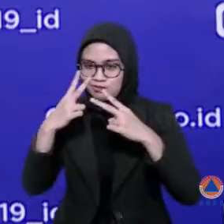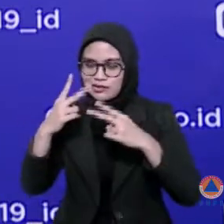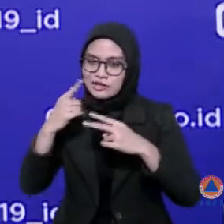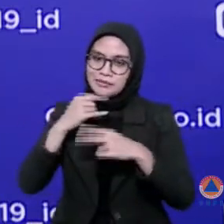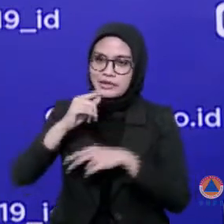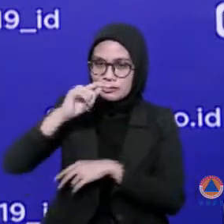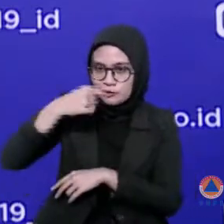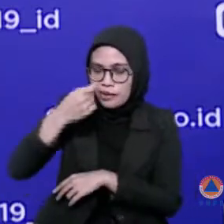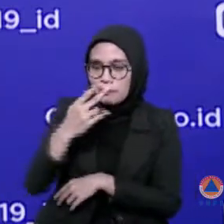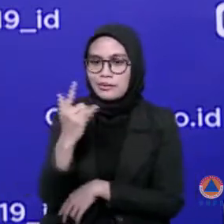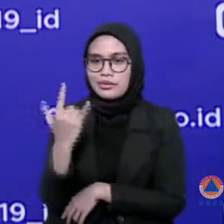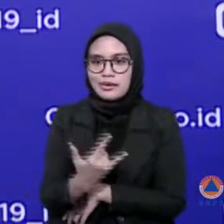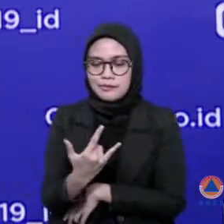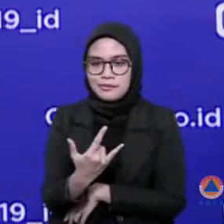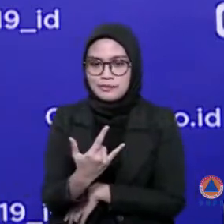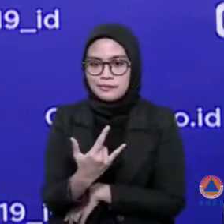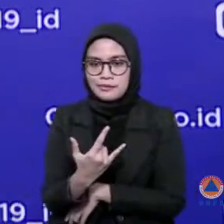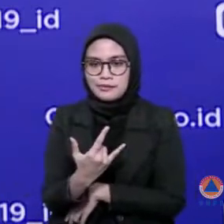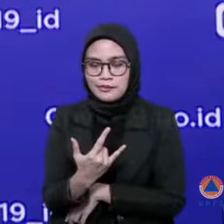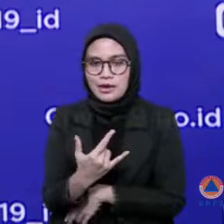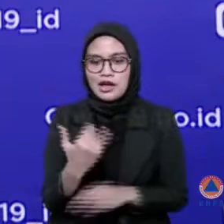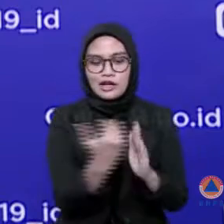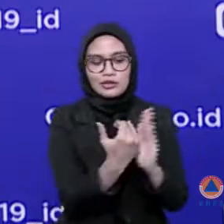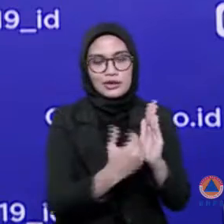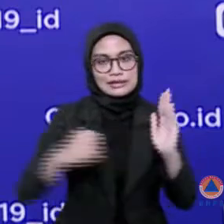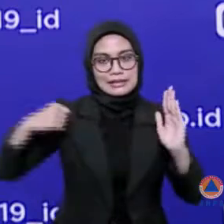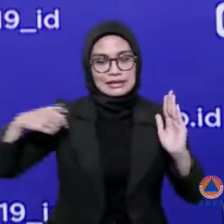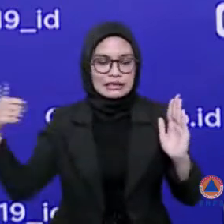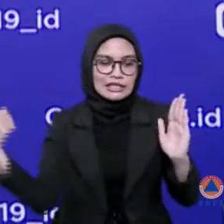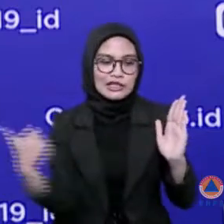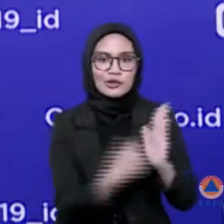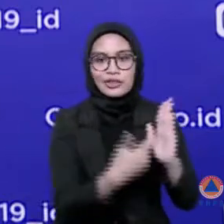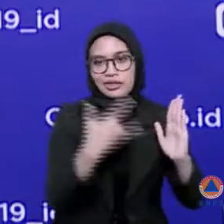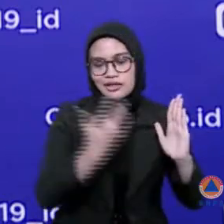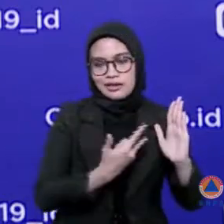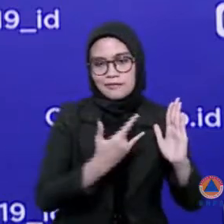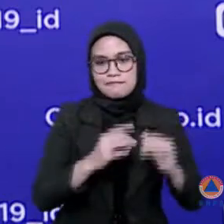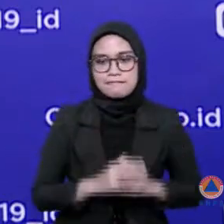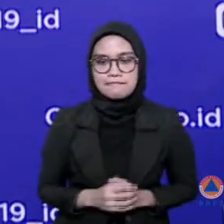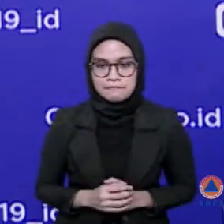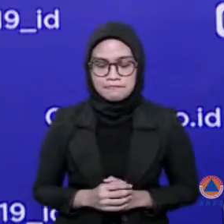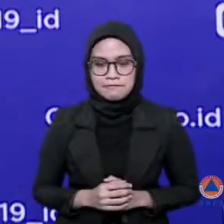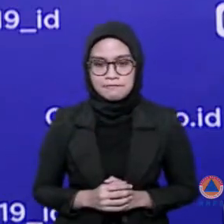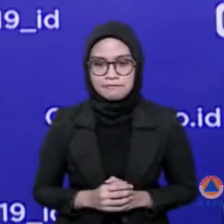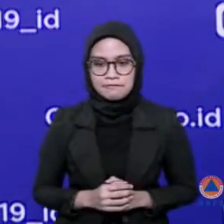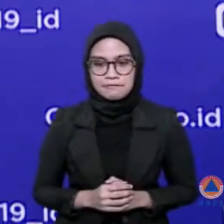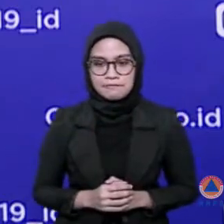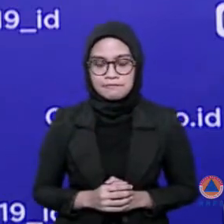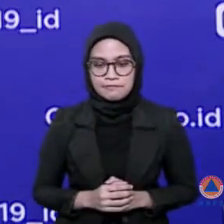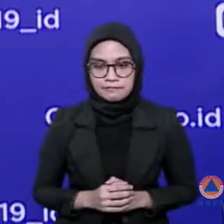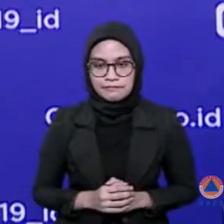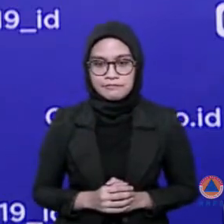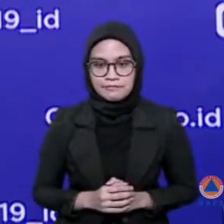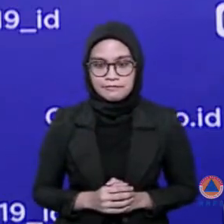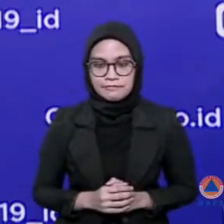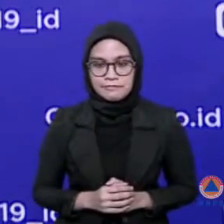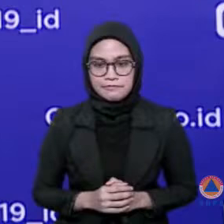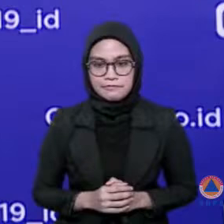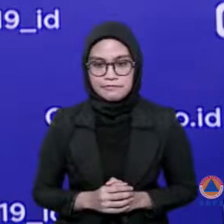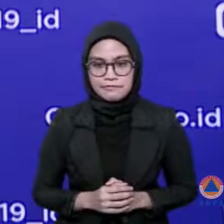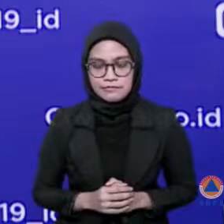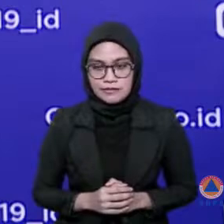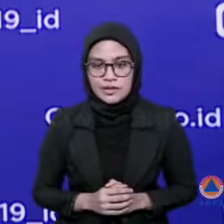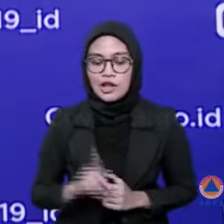in Indonesia are also allowed to enter. In addition, travelers who enter on the basis of